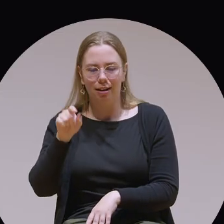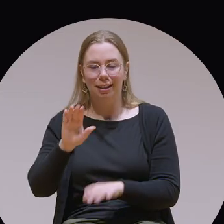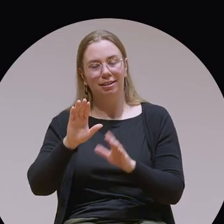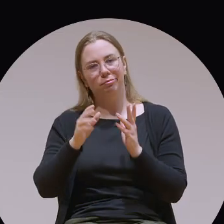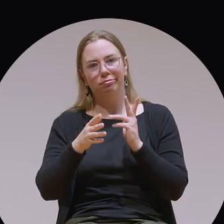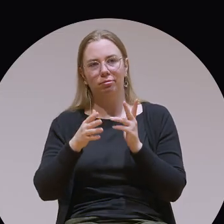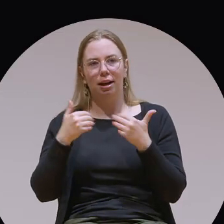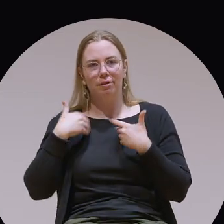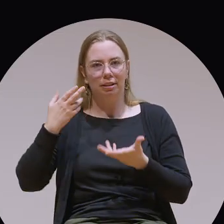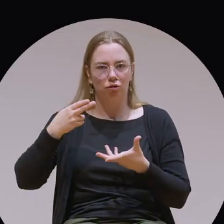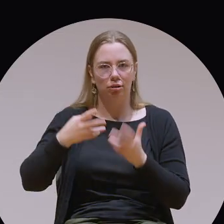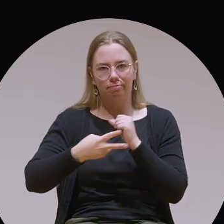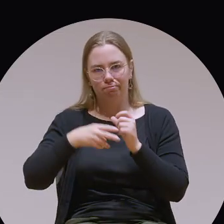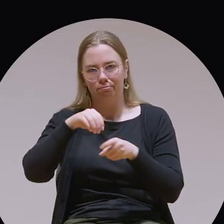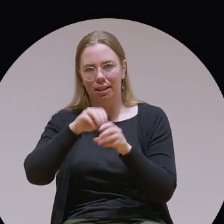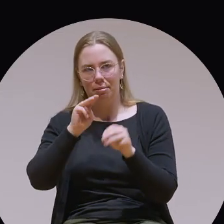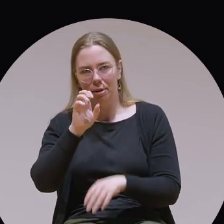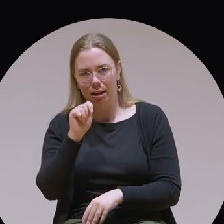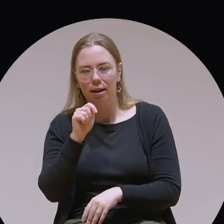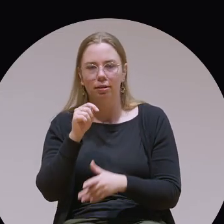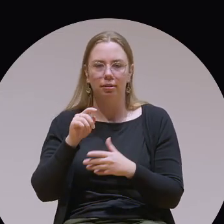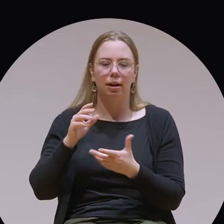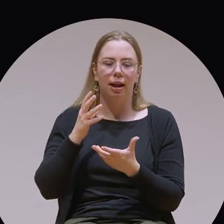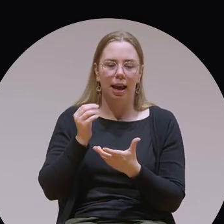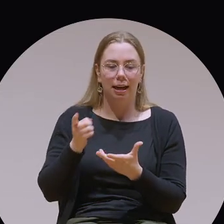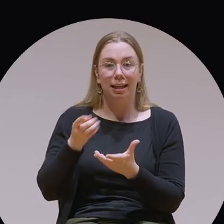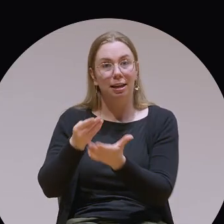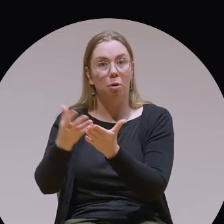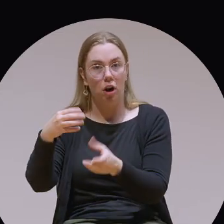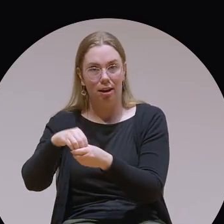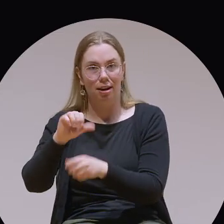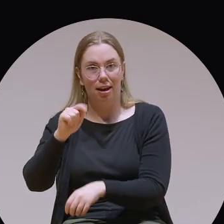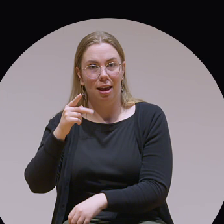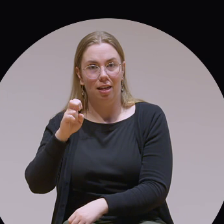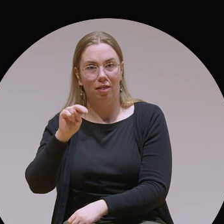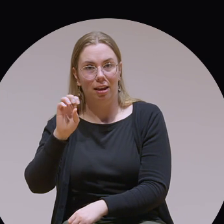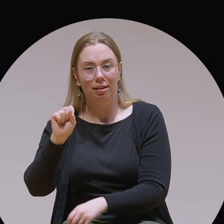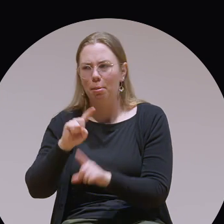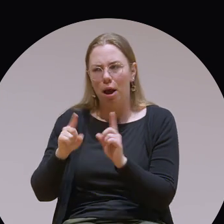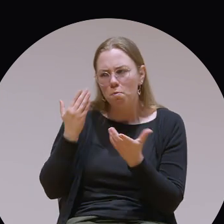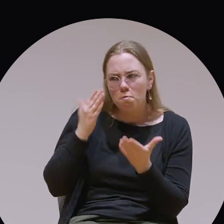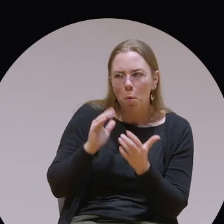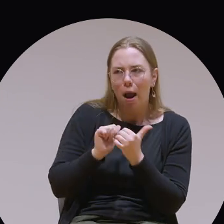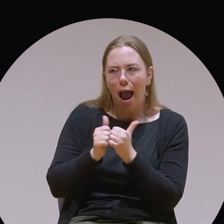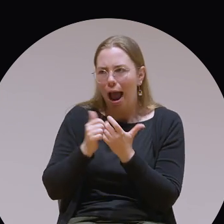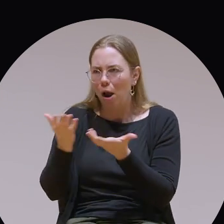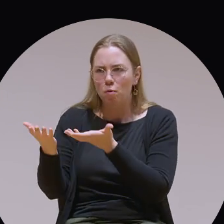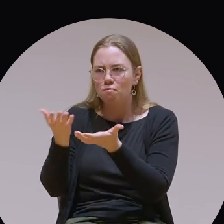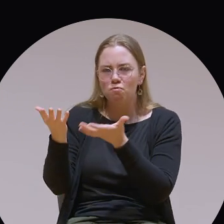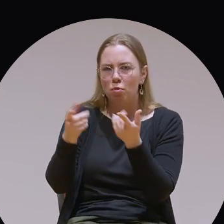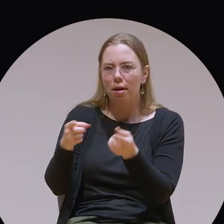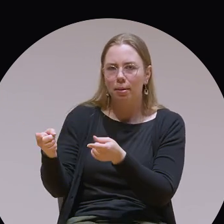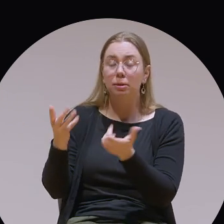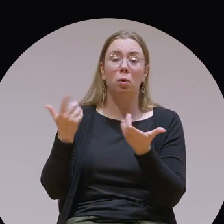Met in our Cloisters location. And he had acquired it from a dealer in Athens, but we didn't know how it got from Olympia to Athens. And